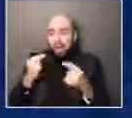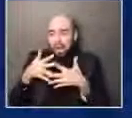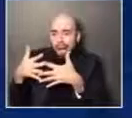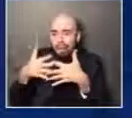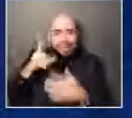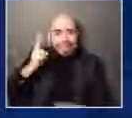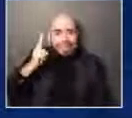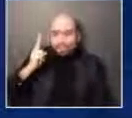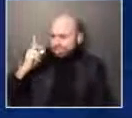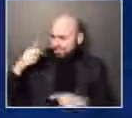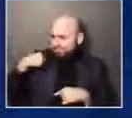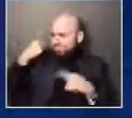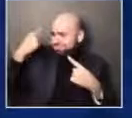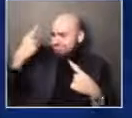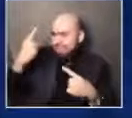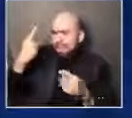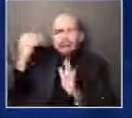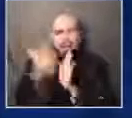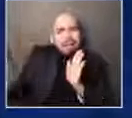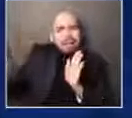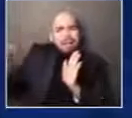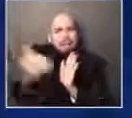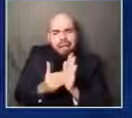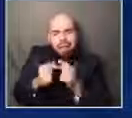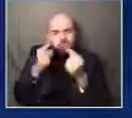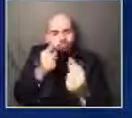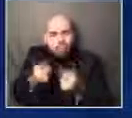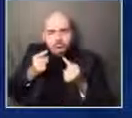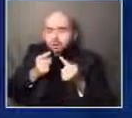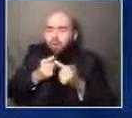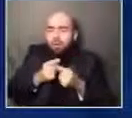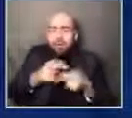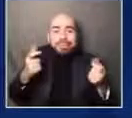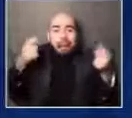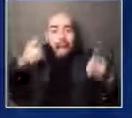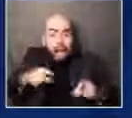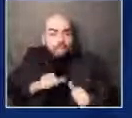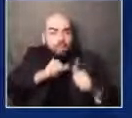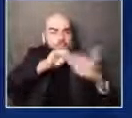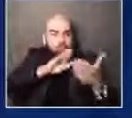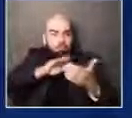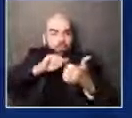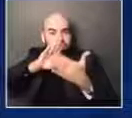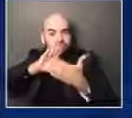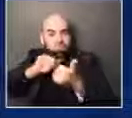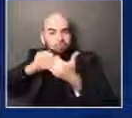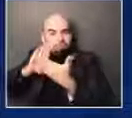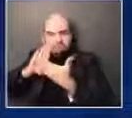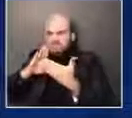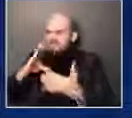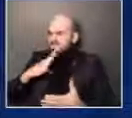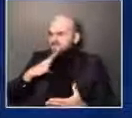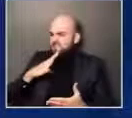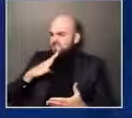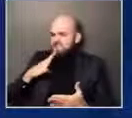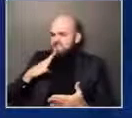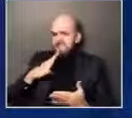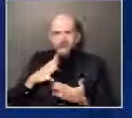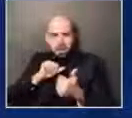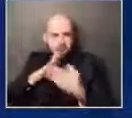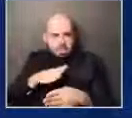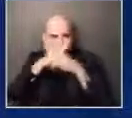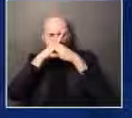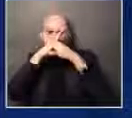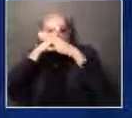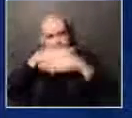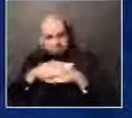our history. Rise above our differences to defend the strength and the vitality of our nation. You